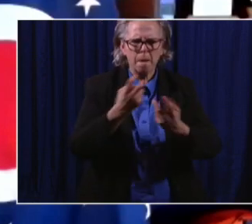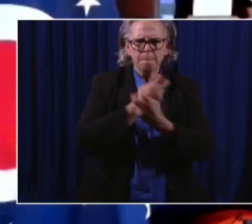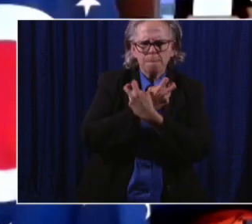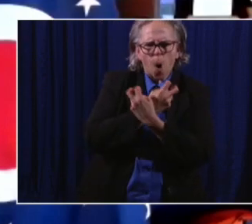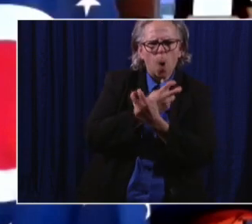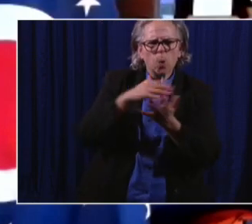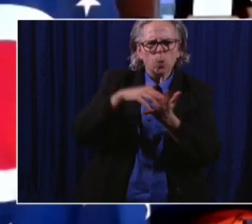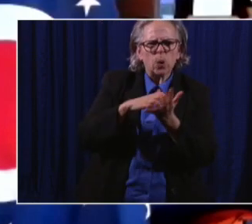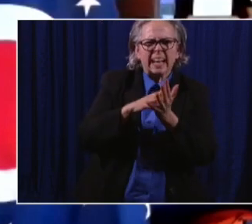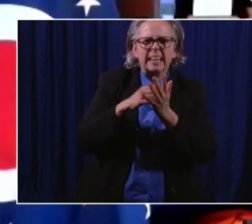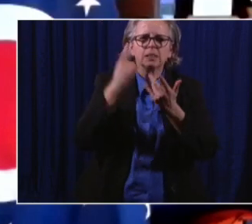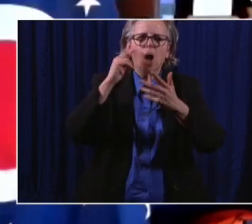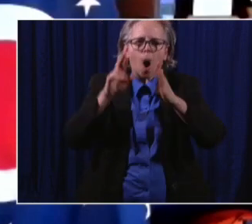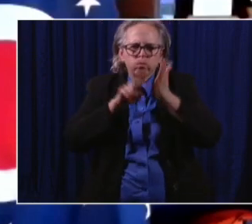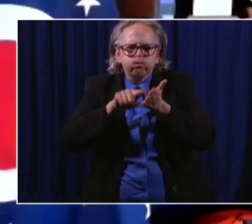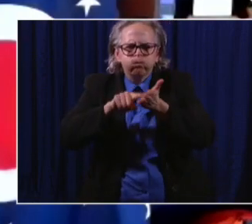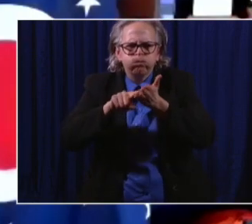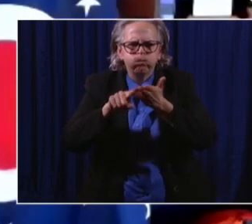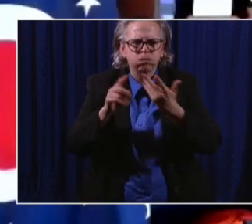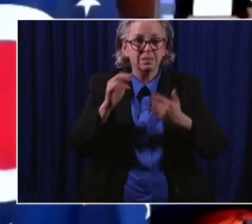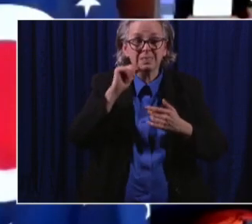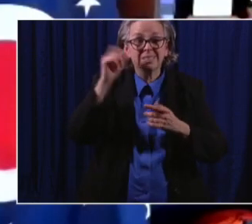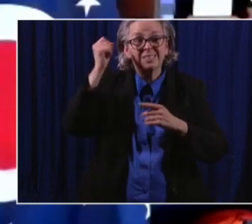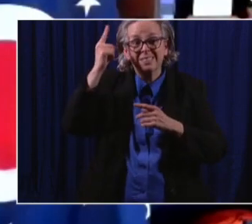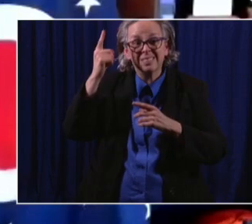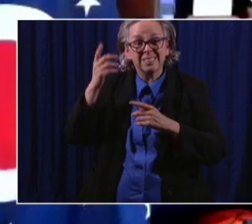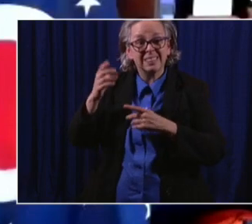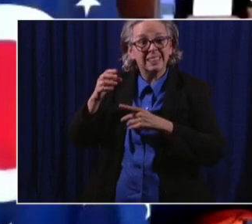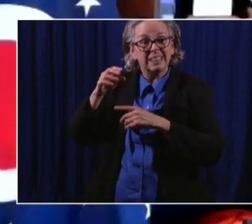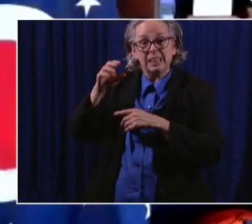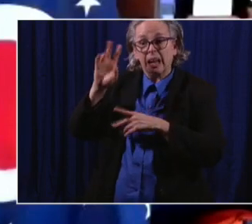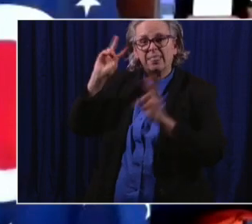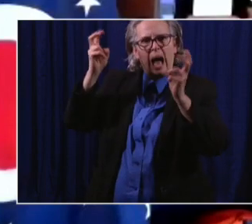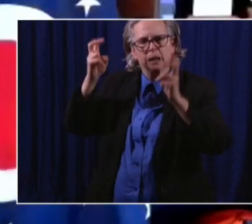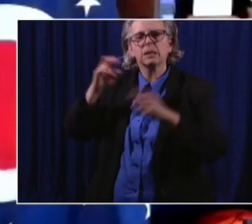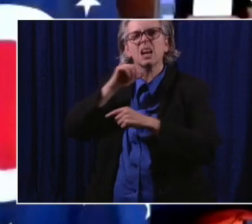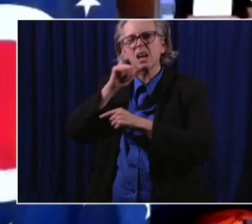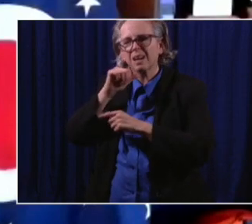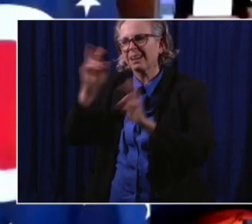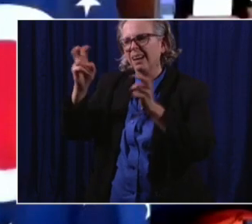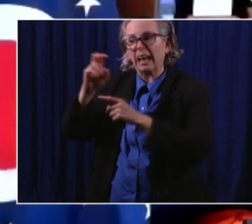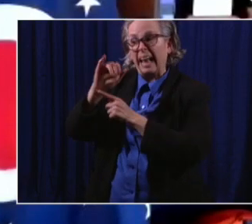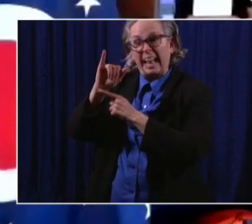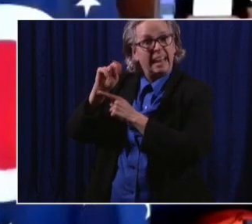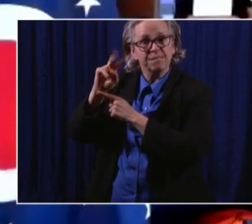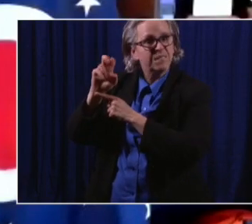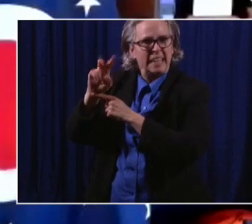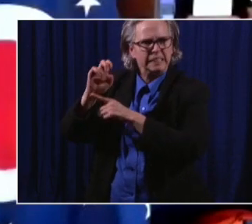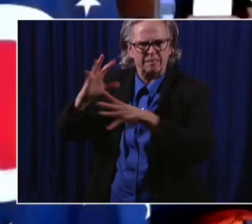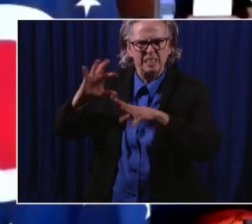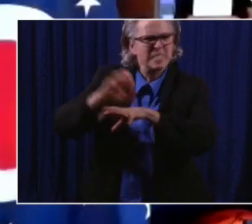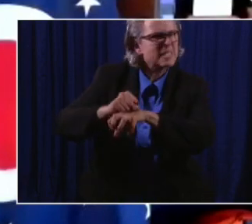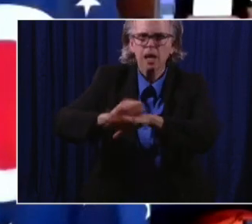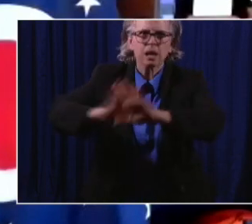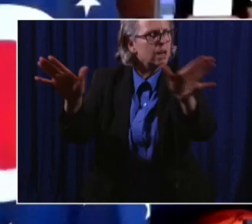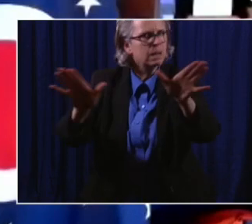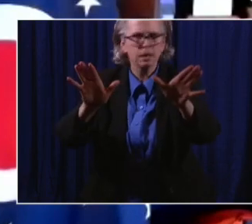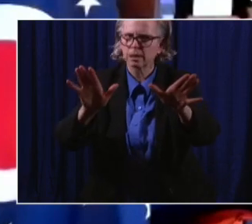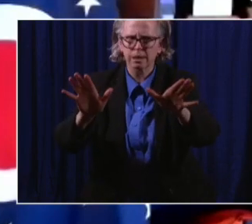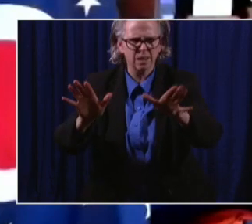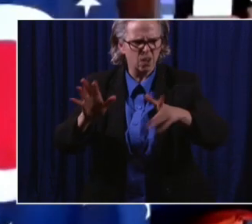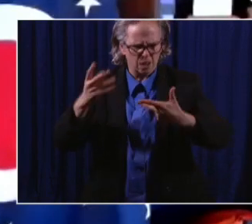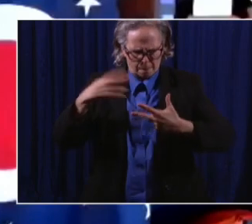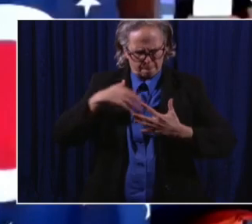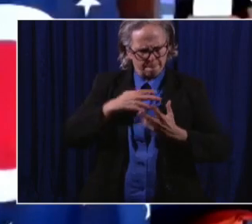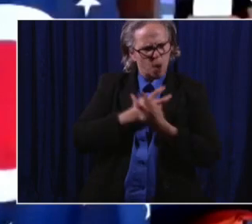just think of the geriatric and other health implications that this potentially has,